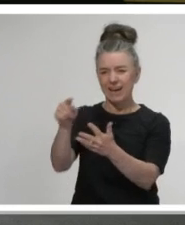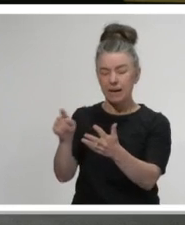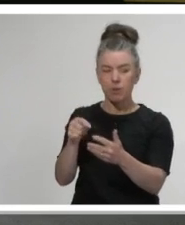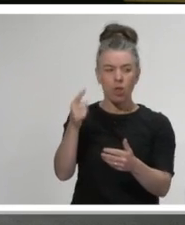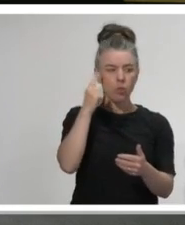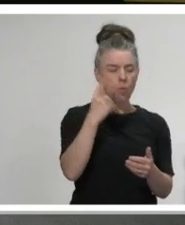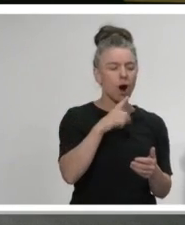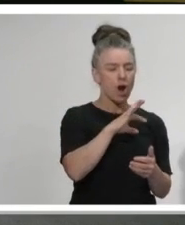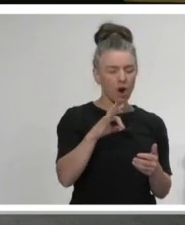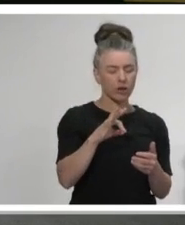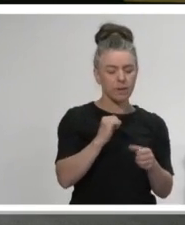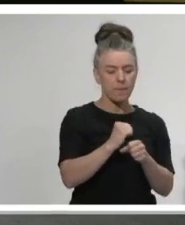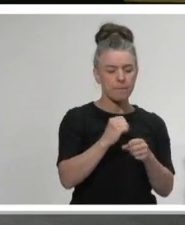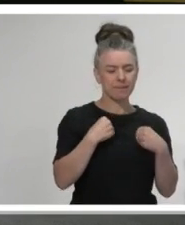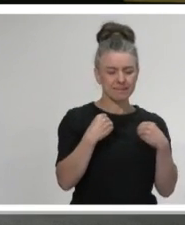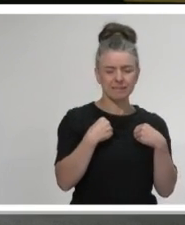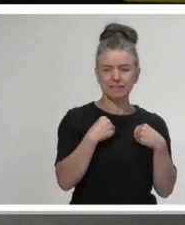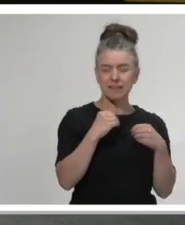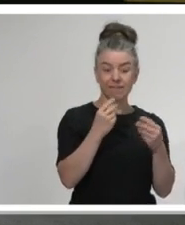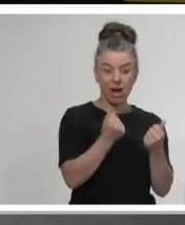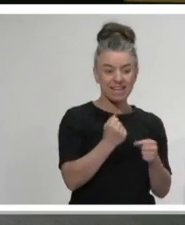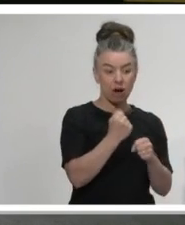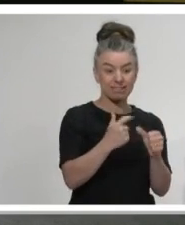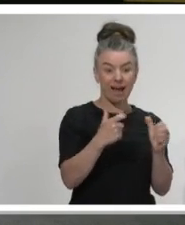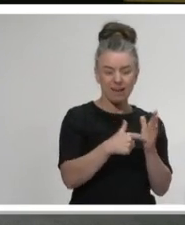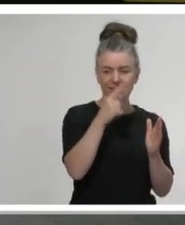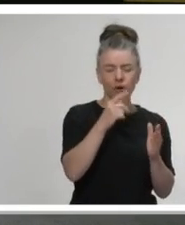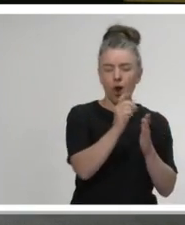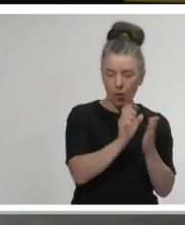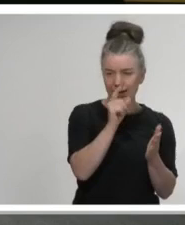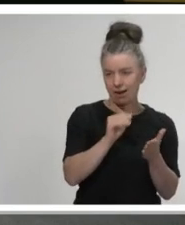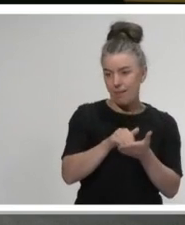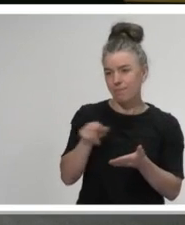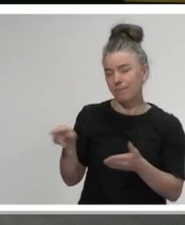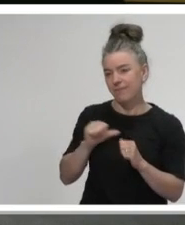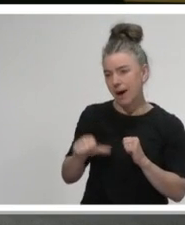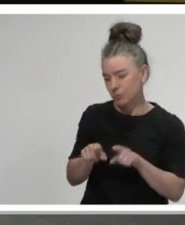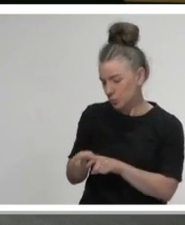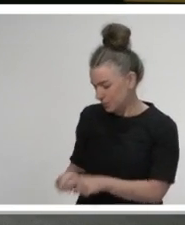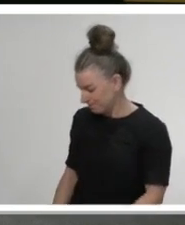possible, it's time to open up to those businesses. Thanks, everybody. Have a good weekend. Thank you.